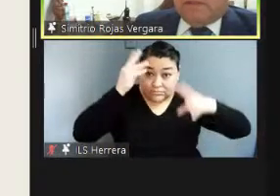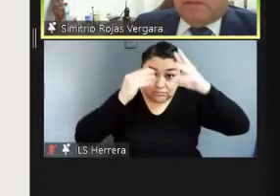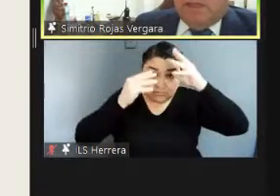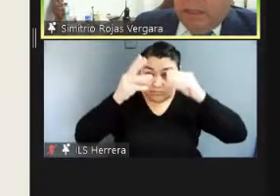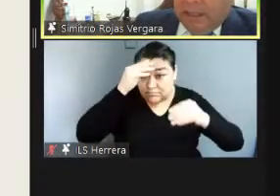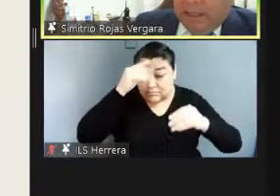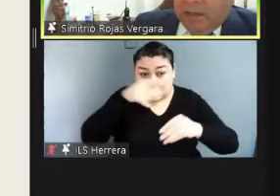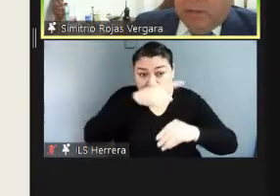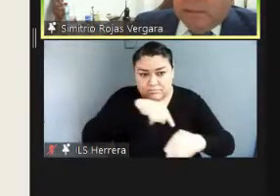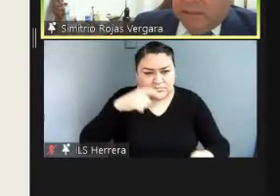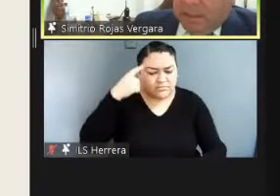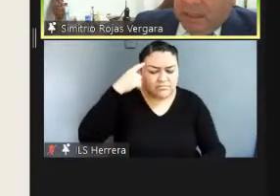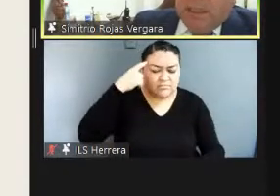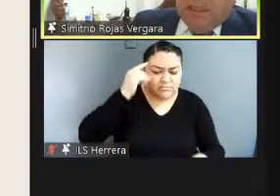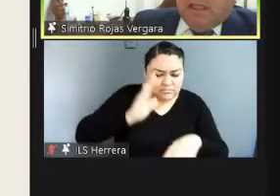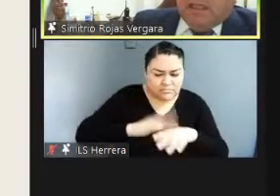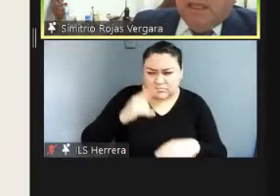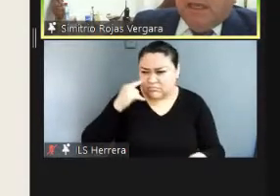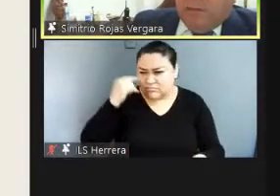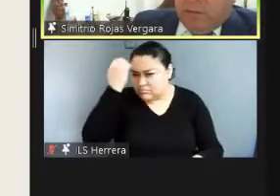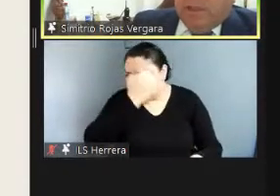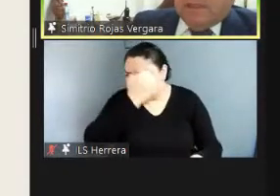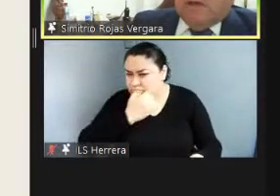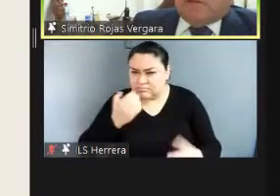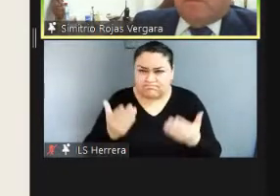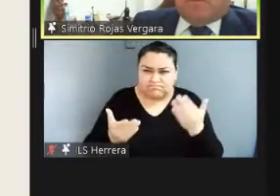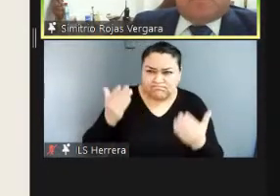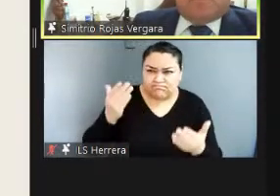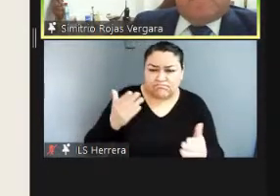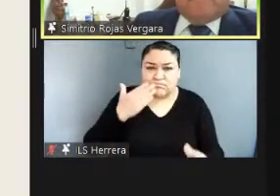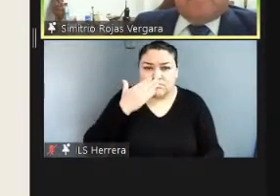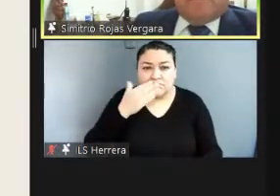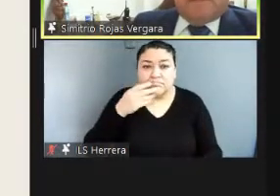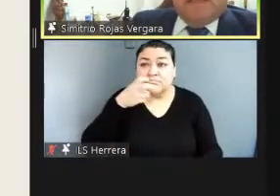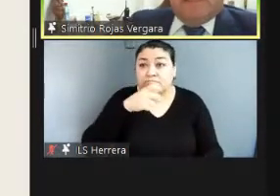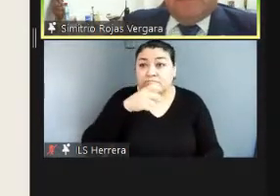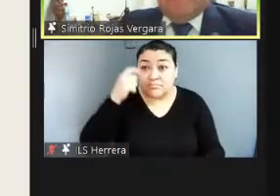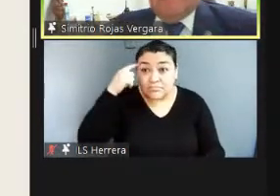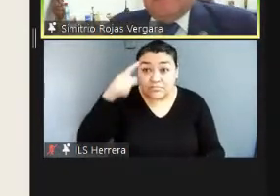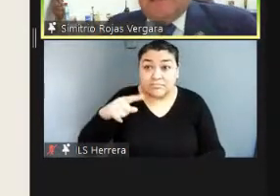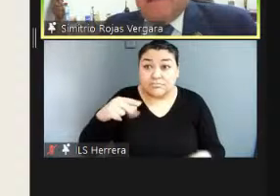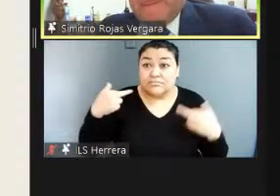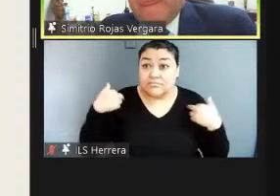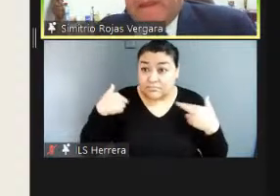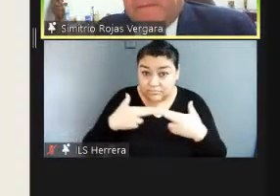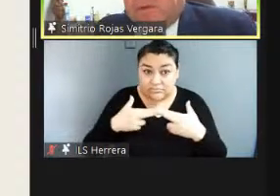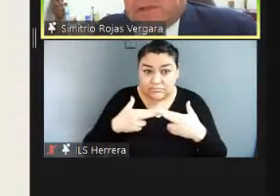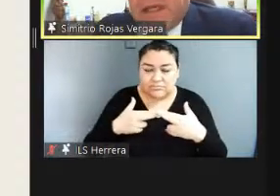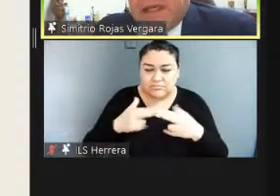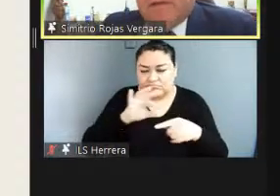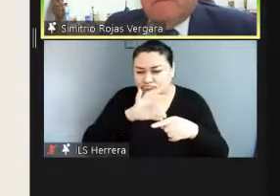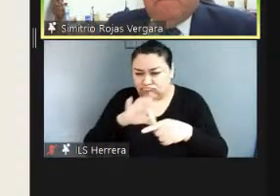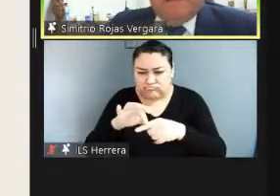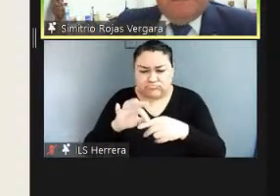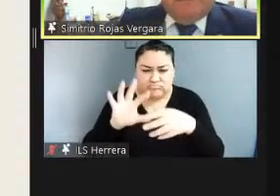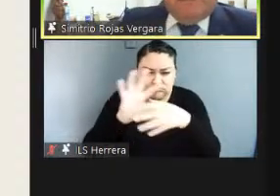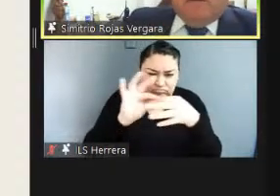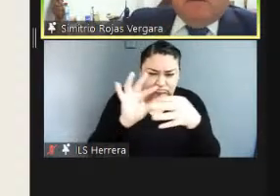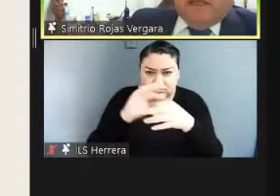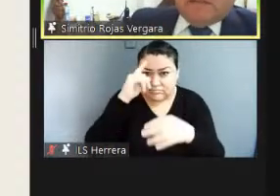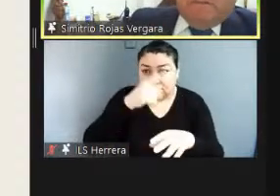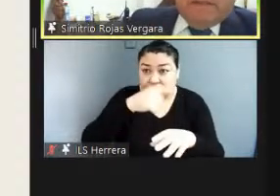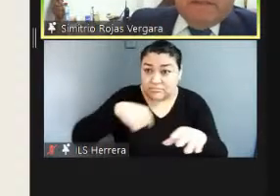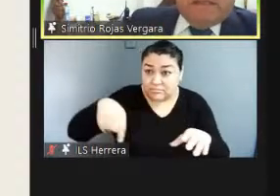synthesize ideas and have a holistic vision and develop it with autonomy. This supported by their